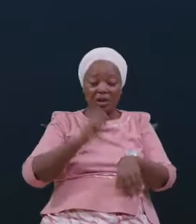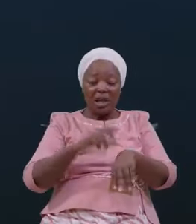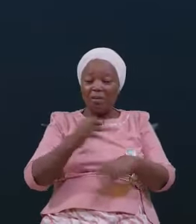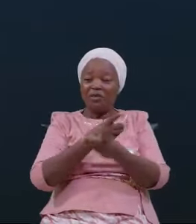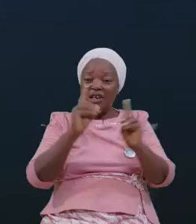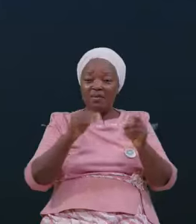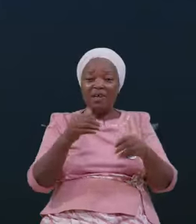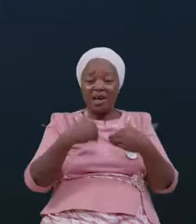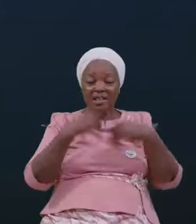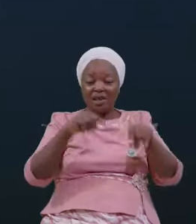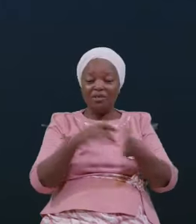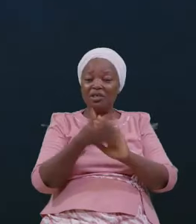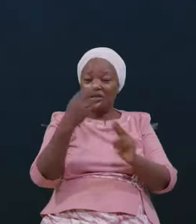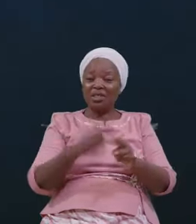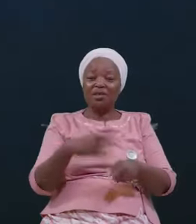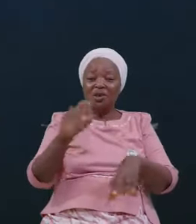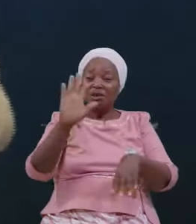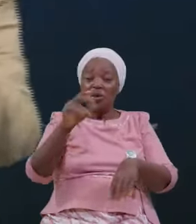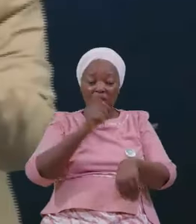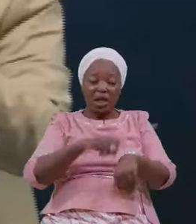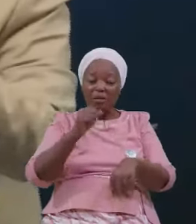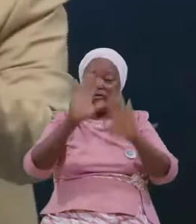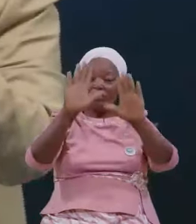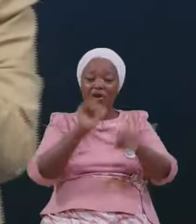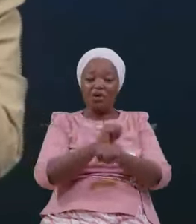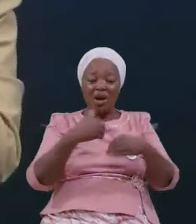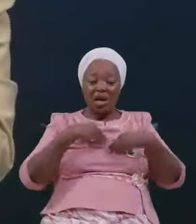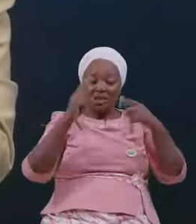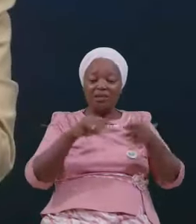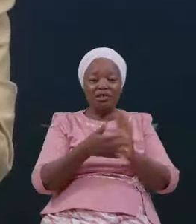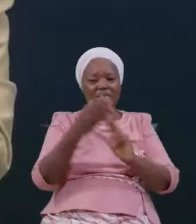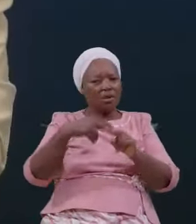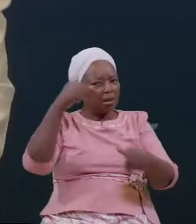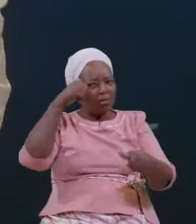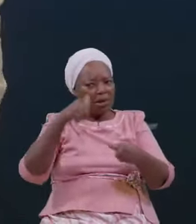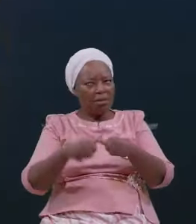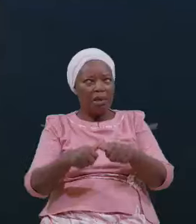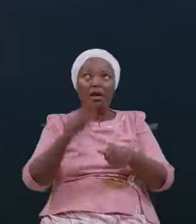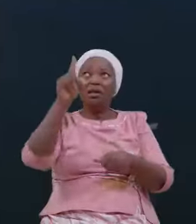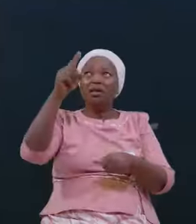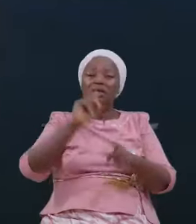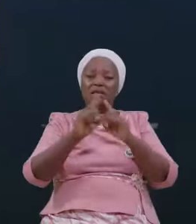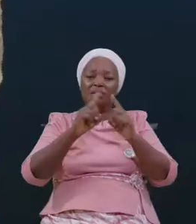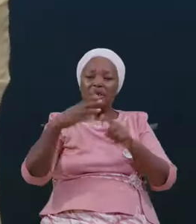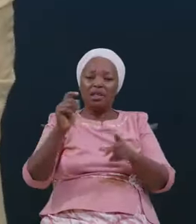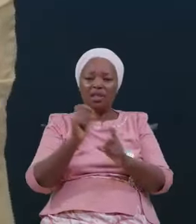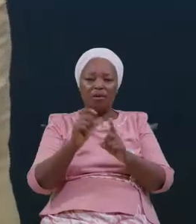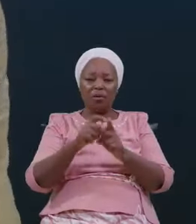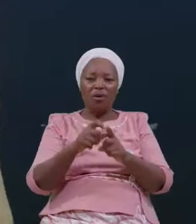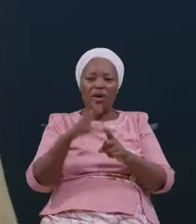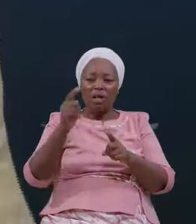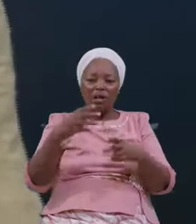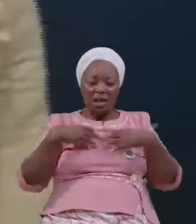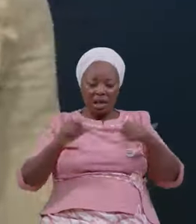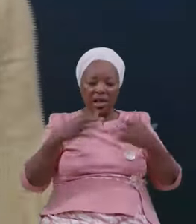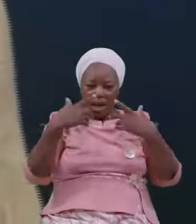Your time of miracle. Remember, he speaks the word. The healing takes place.